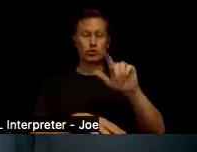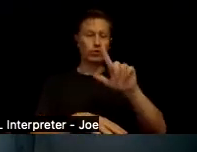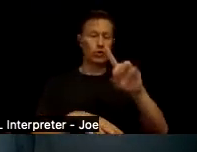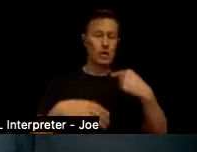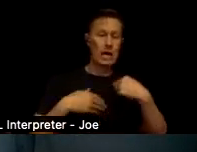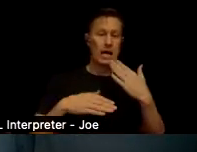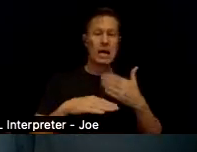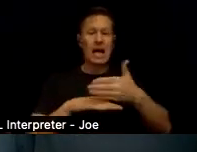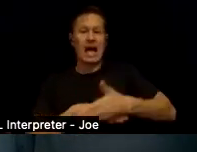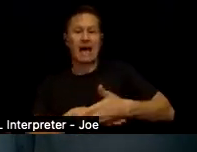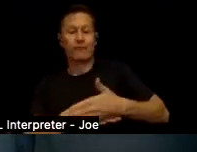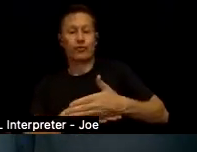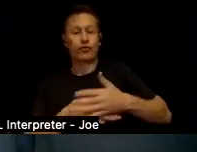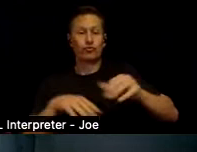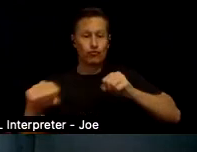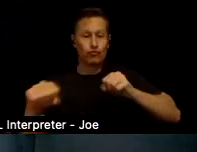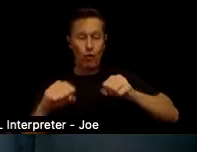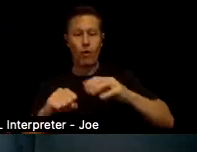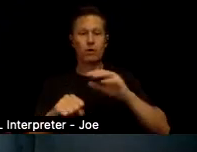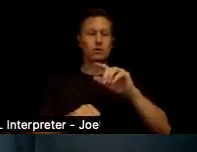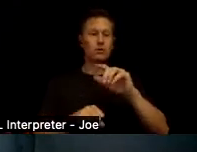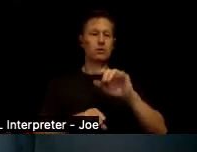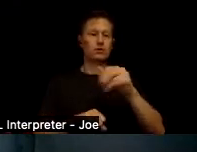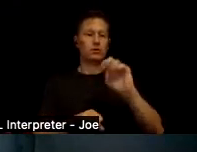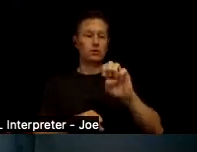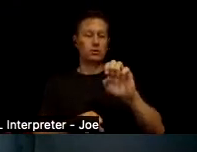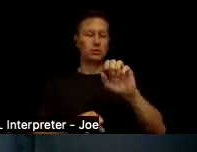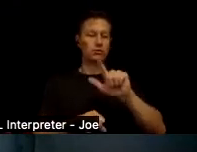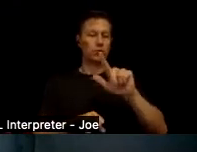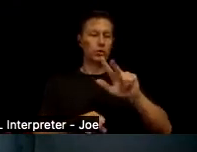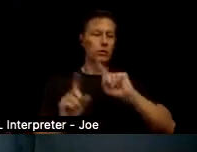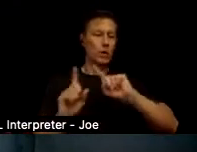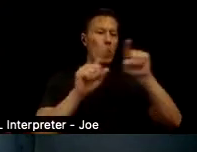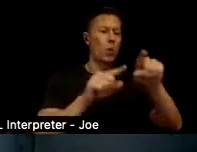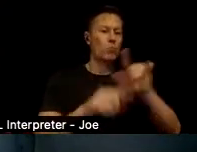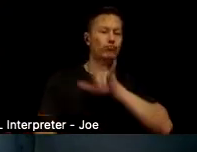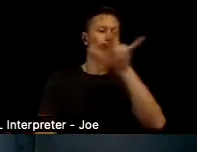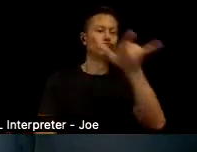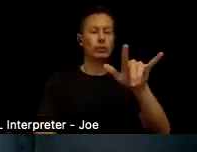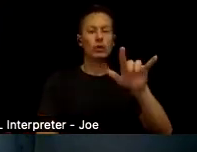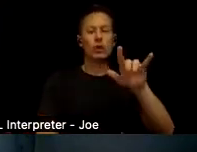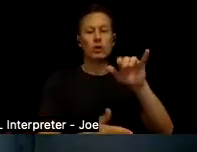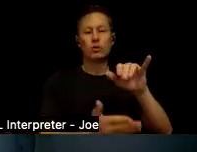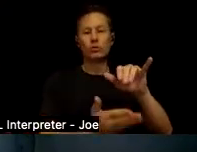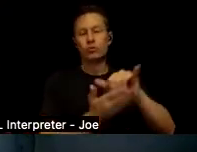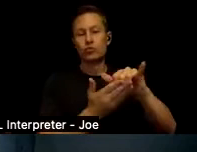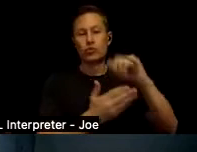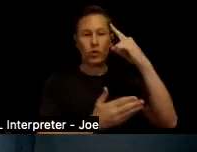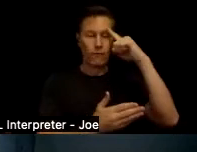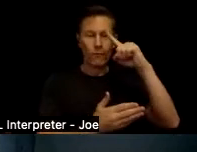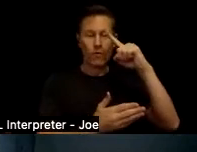The aftershocks died down. June 23rd, I went back to Columbia University for a student exam. The 27th, I flew